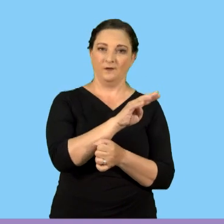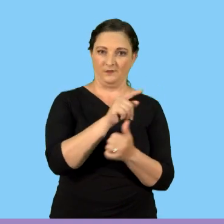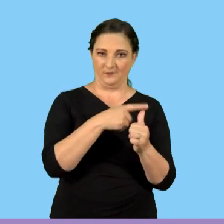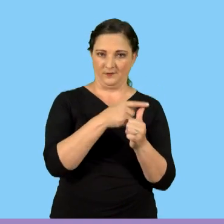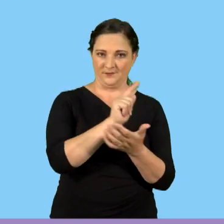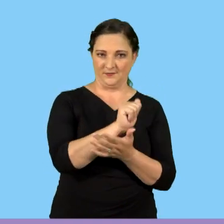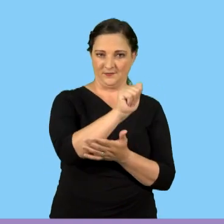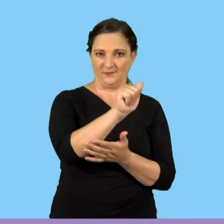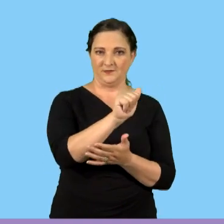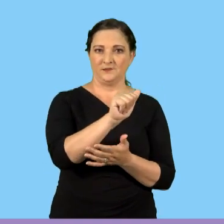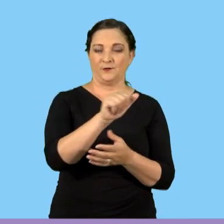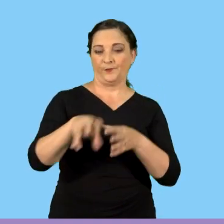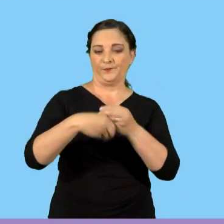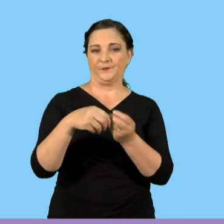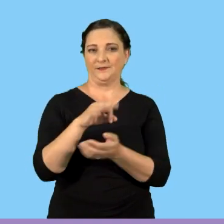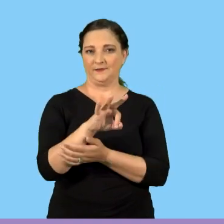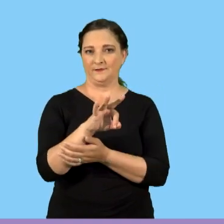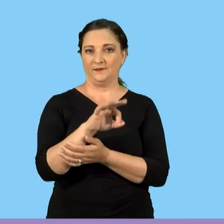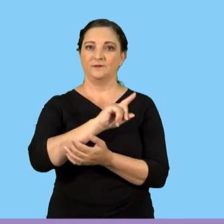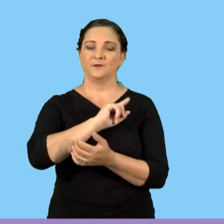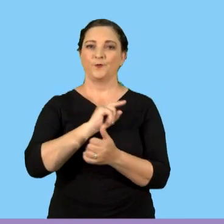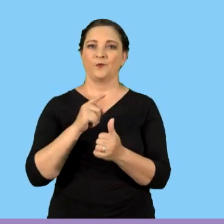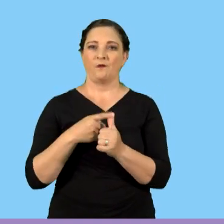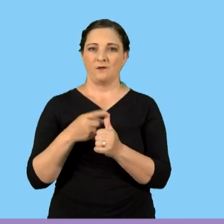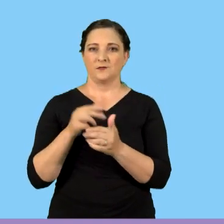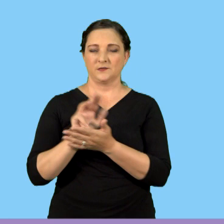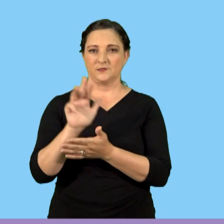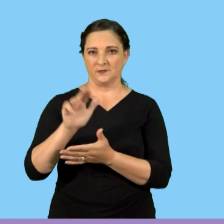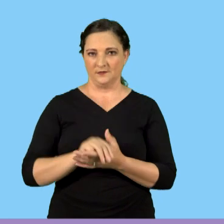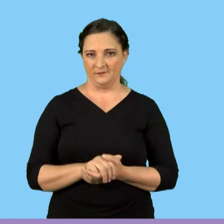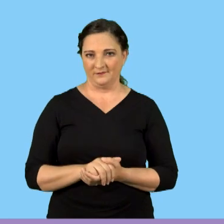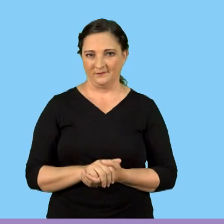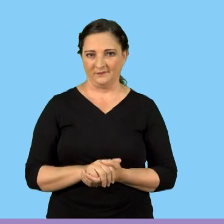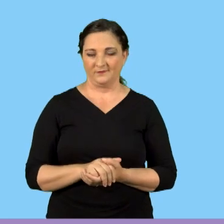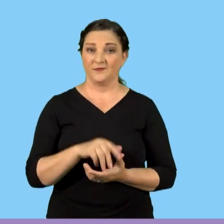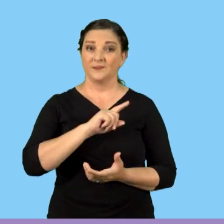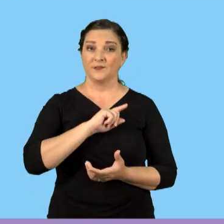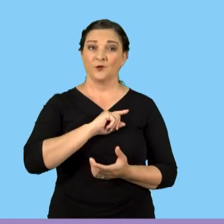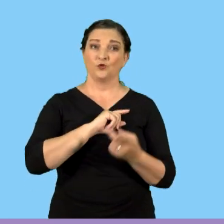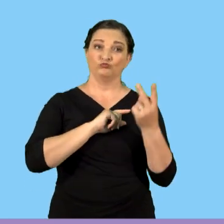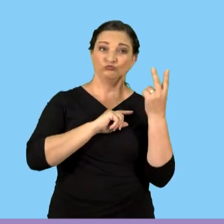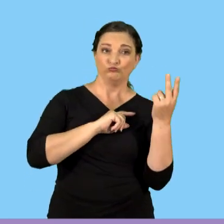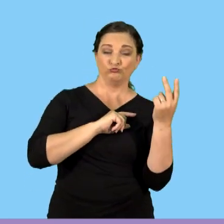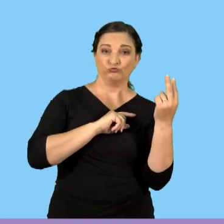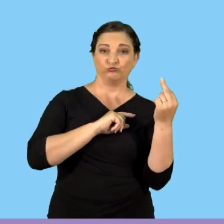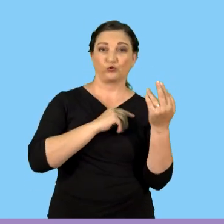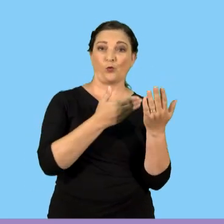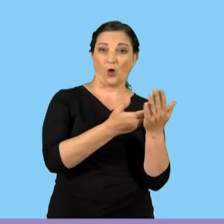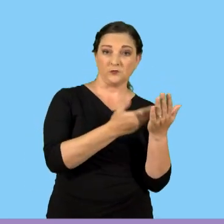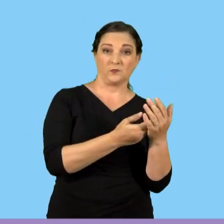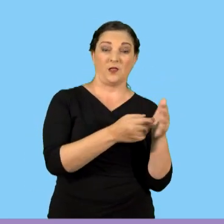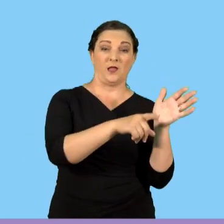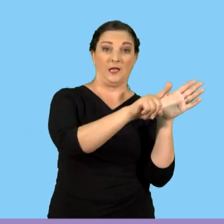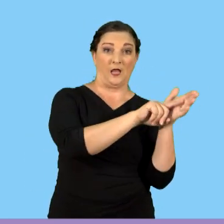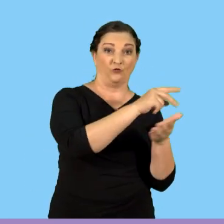give us a 16. And when we add 3, that's also going to give us a 19. So in this case, we actually have 2